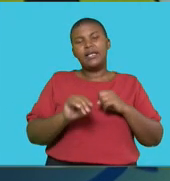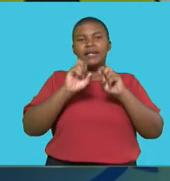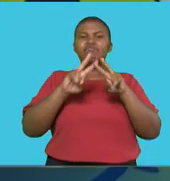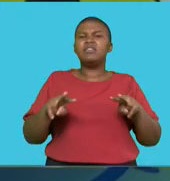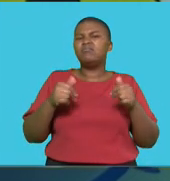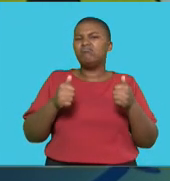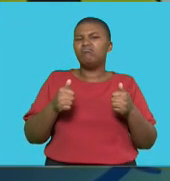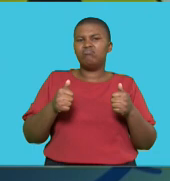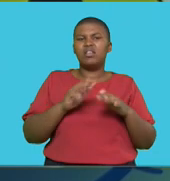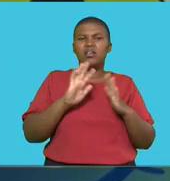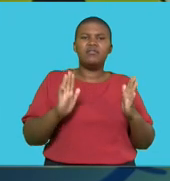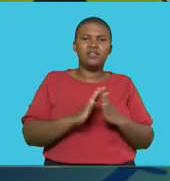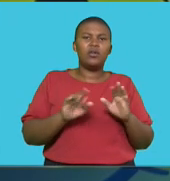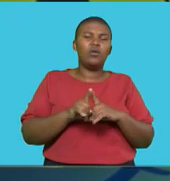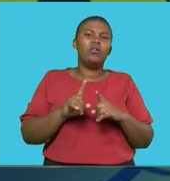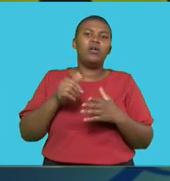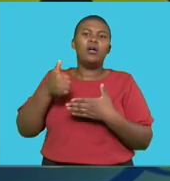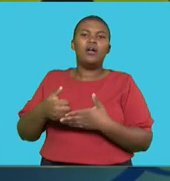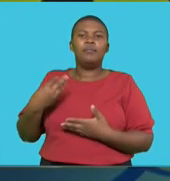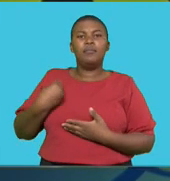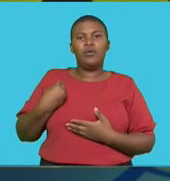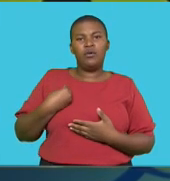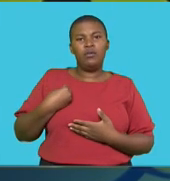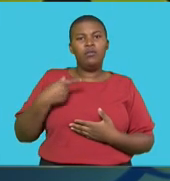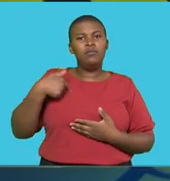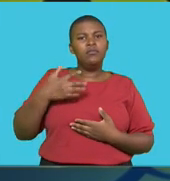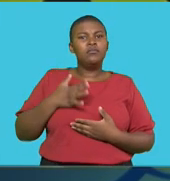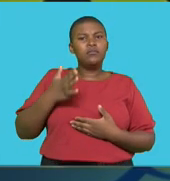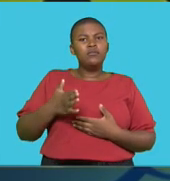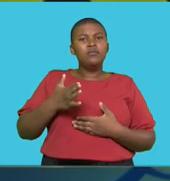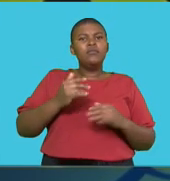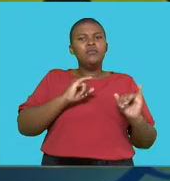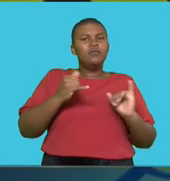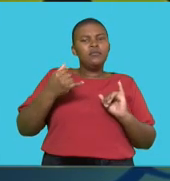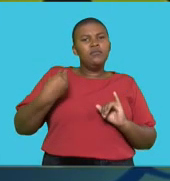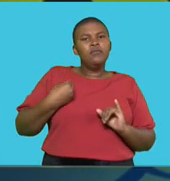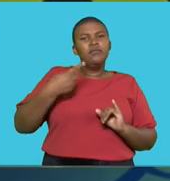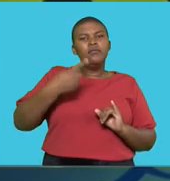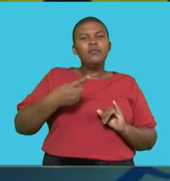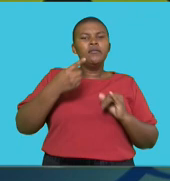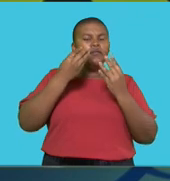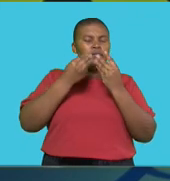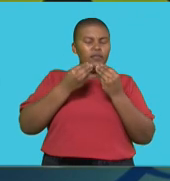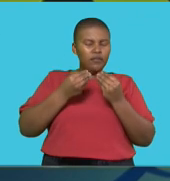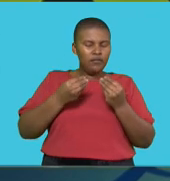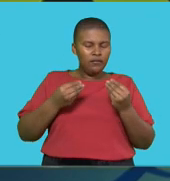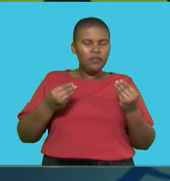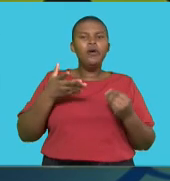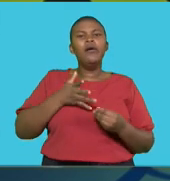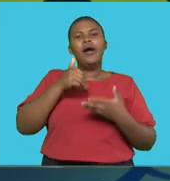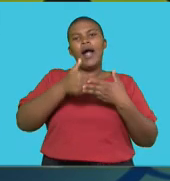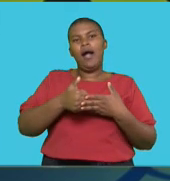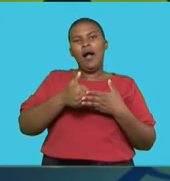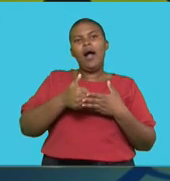and also to help the youth. You know, we would like to introduce youth to the meditation because it